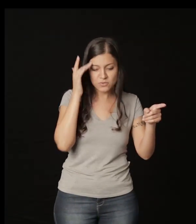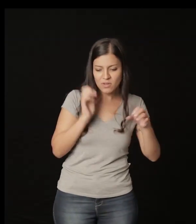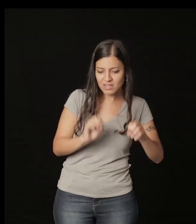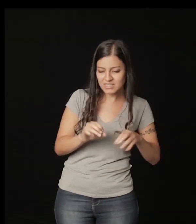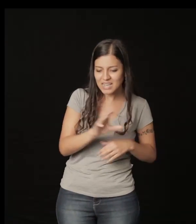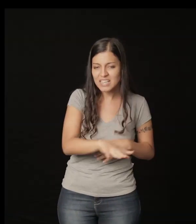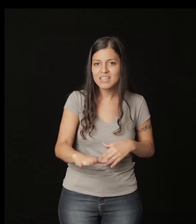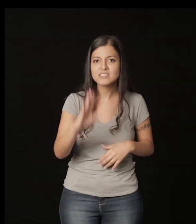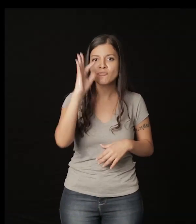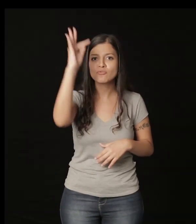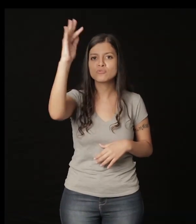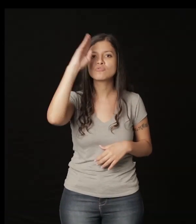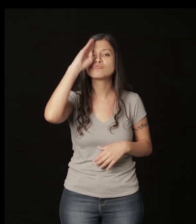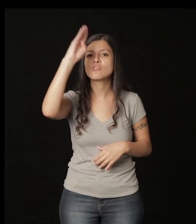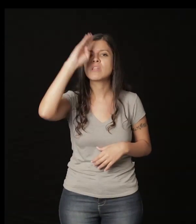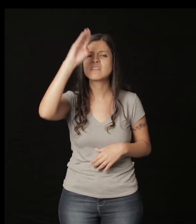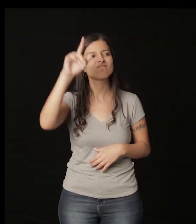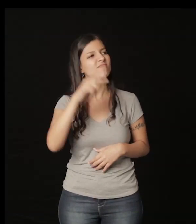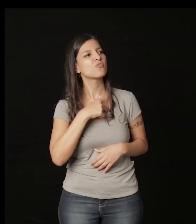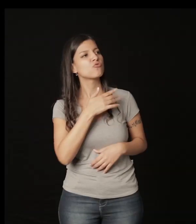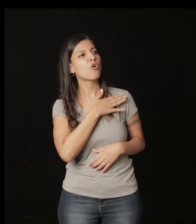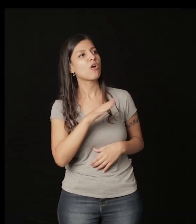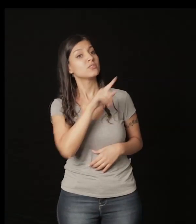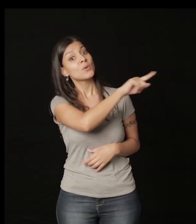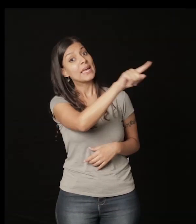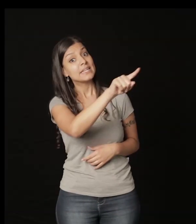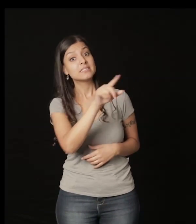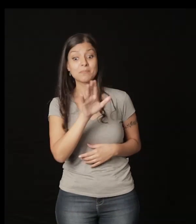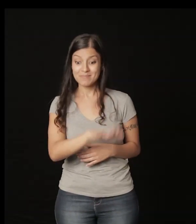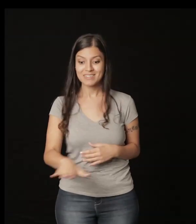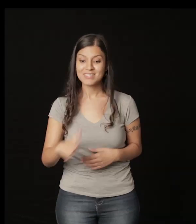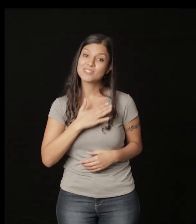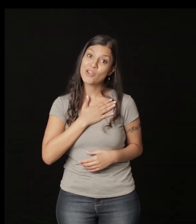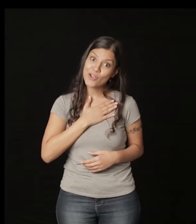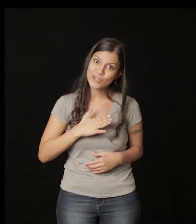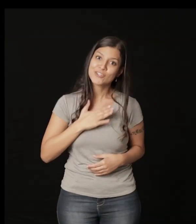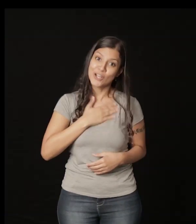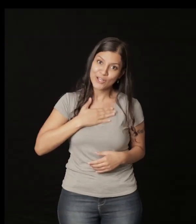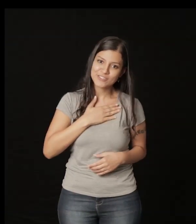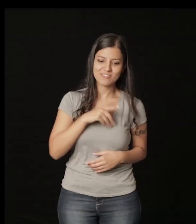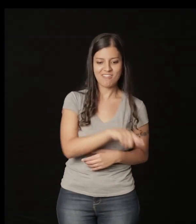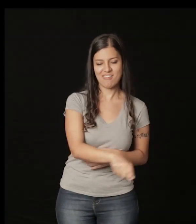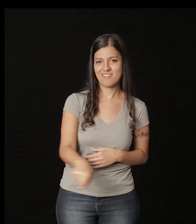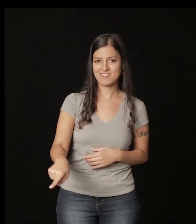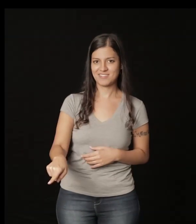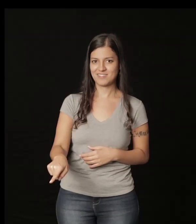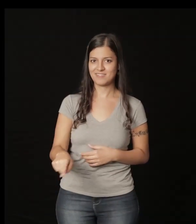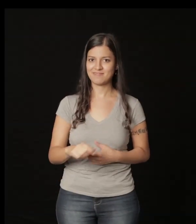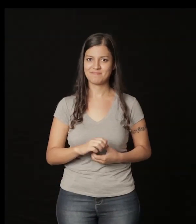soldier, because I don't like what they're doing, particularly, but I like the kids.